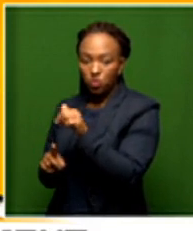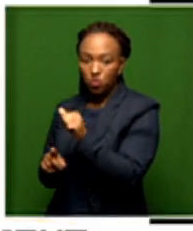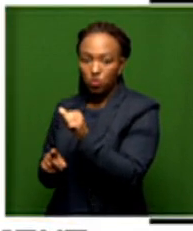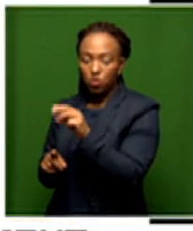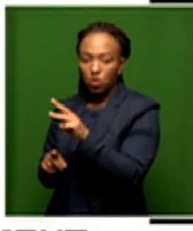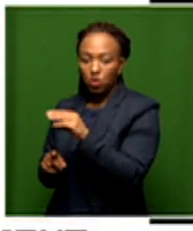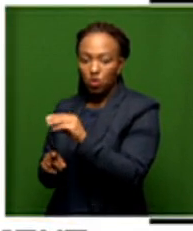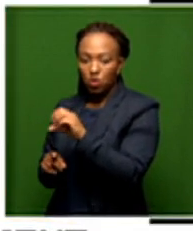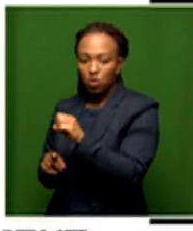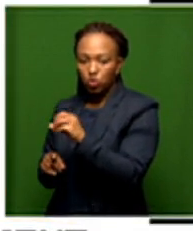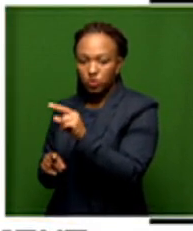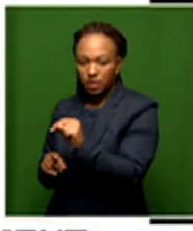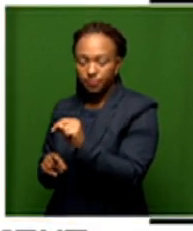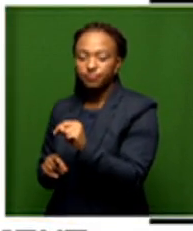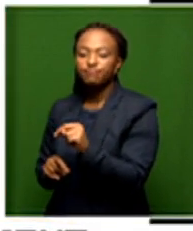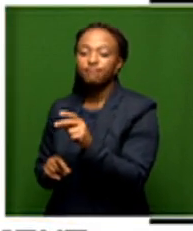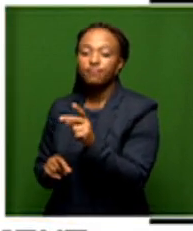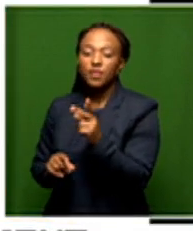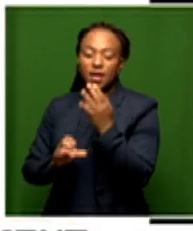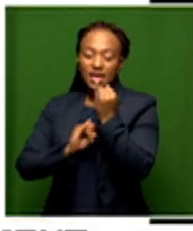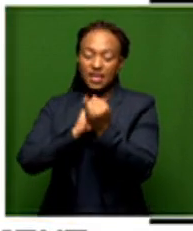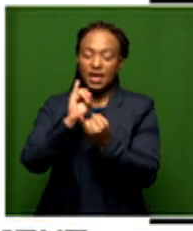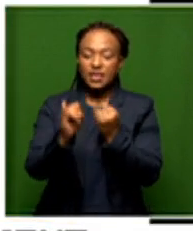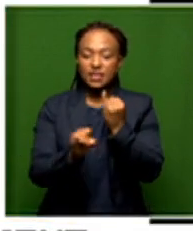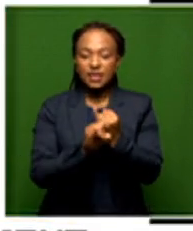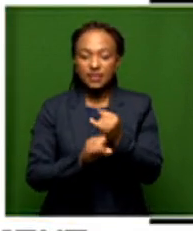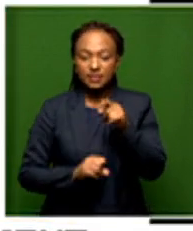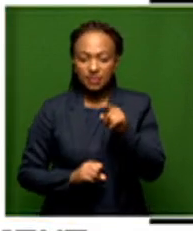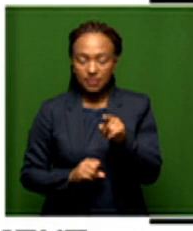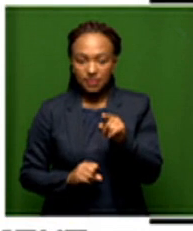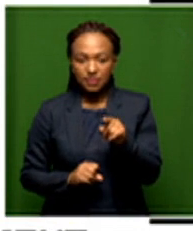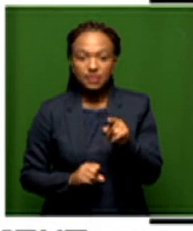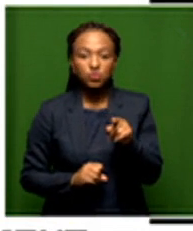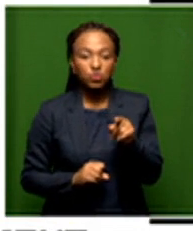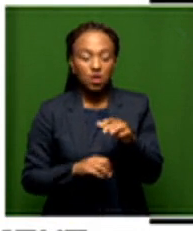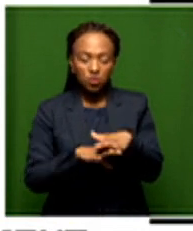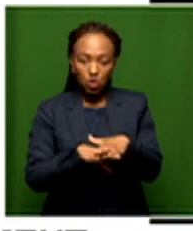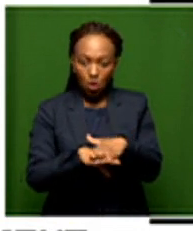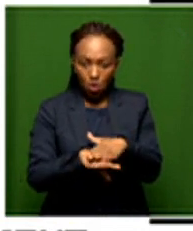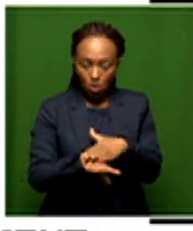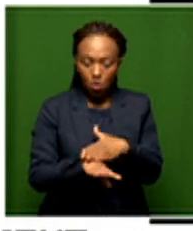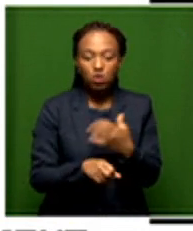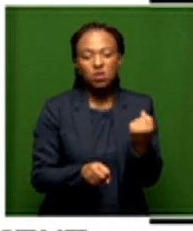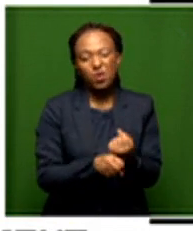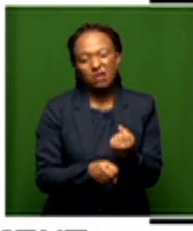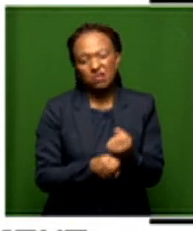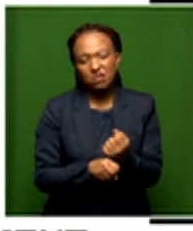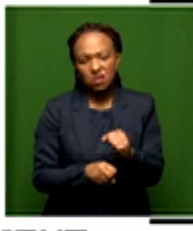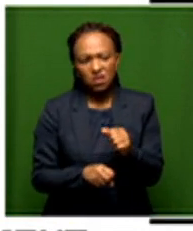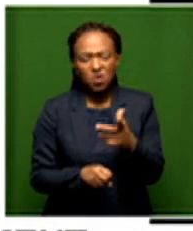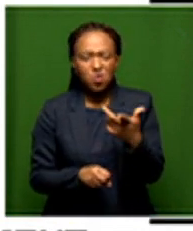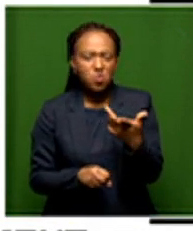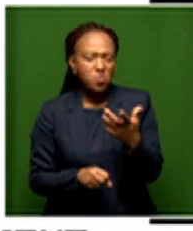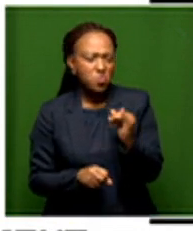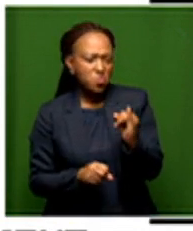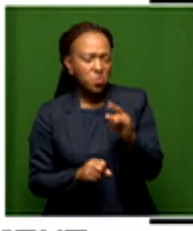on the Guptas and the international cooperation, you know, Leanne, these matters move very slowly. And it is concerning to hear that we're not getting the